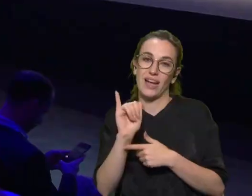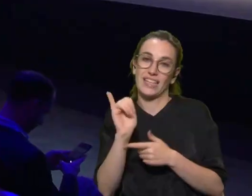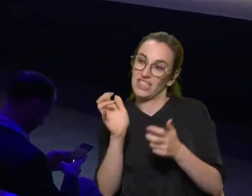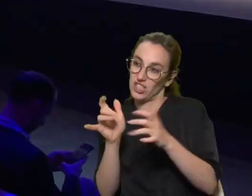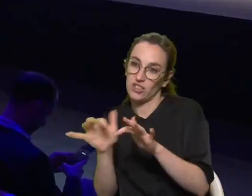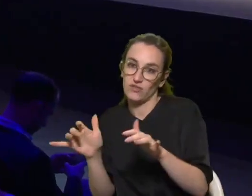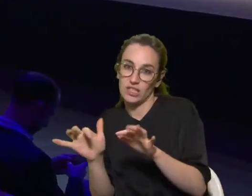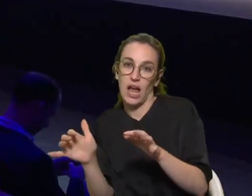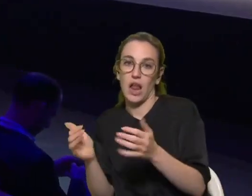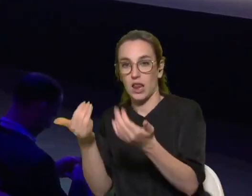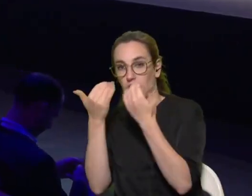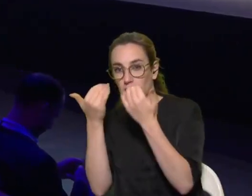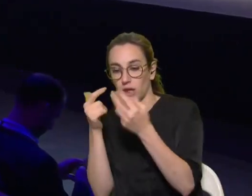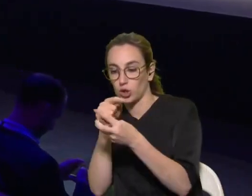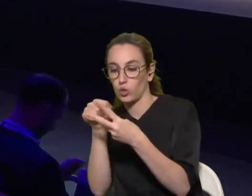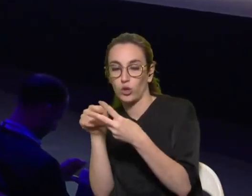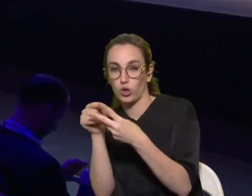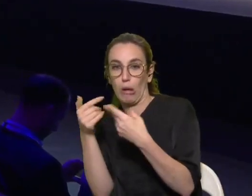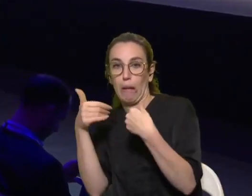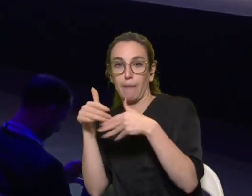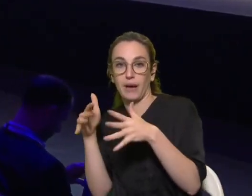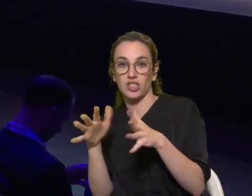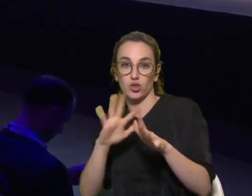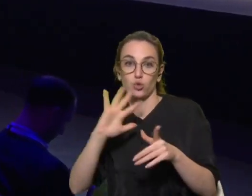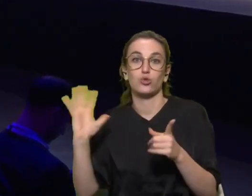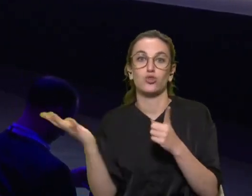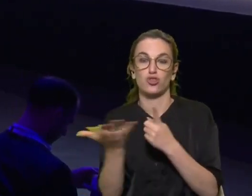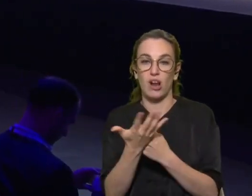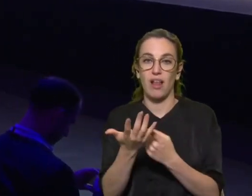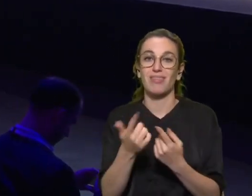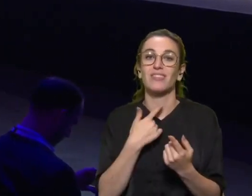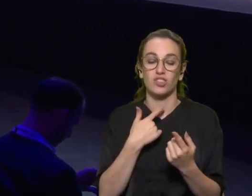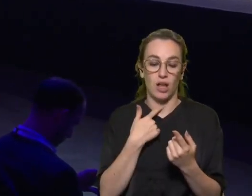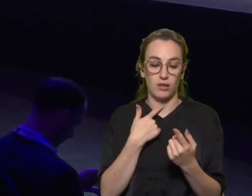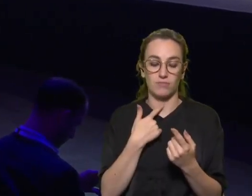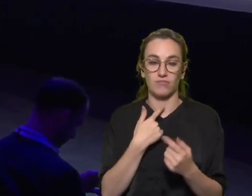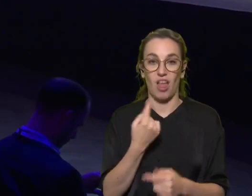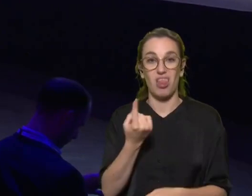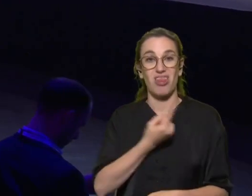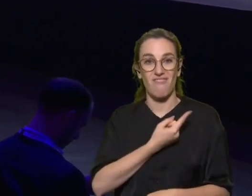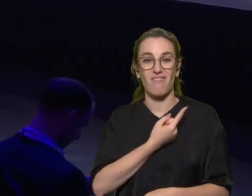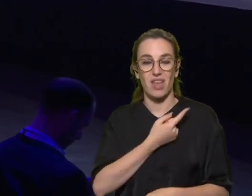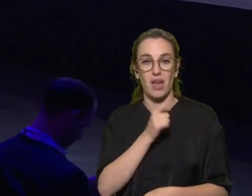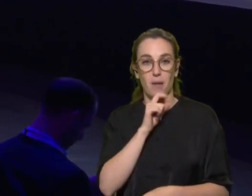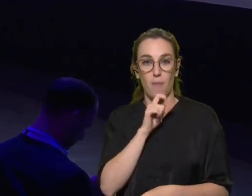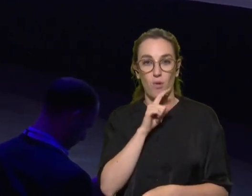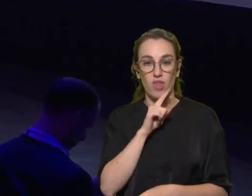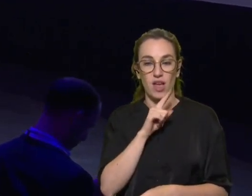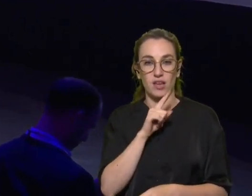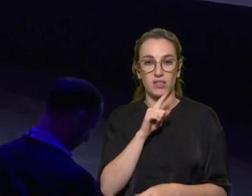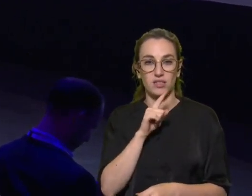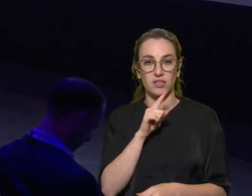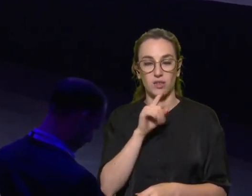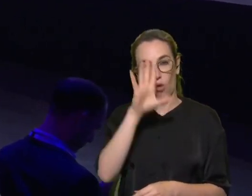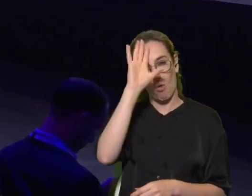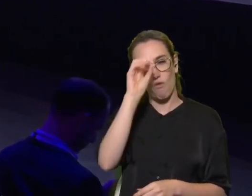the digital. AI is essential, but it's true for the digital. It should allow